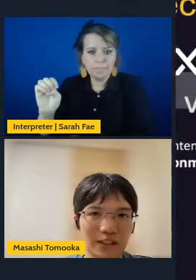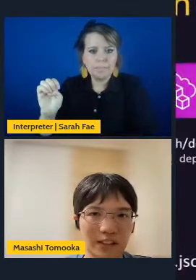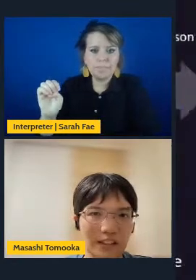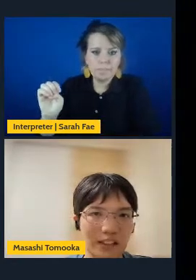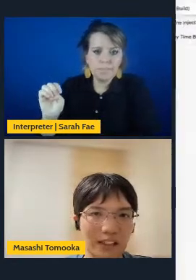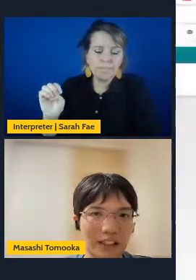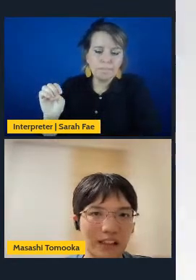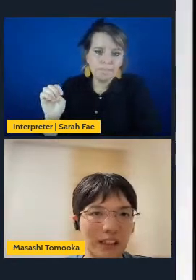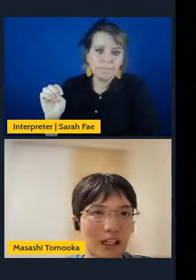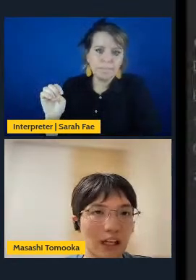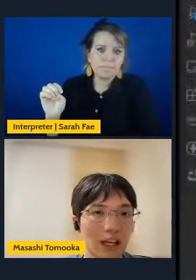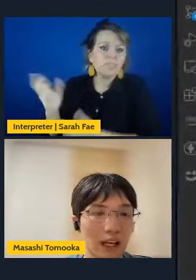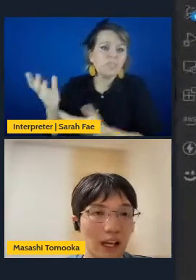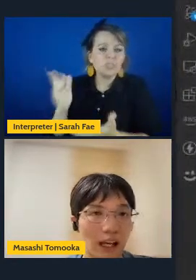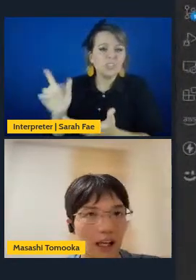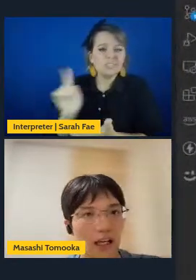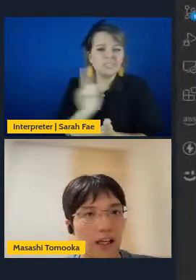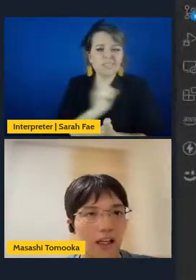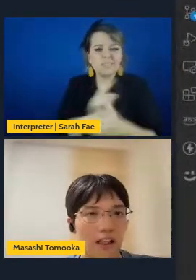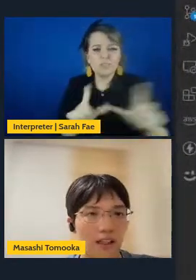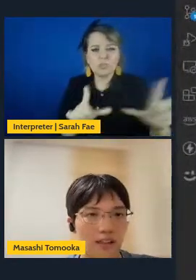me switch the screen again.